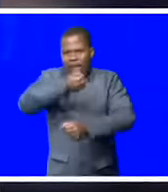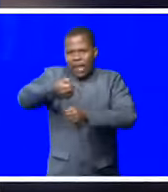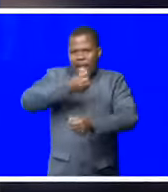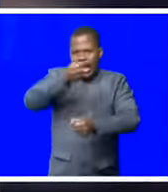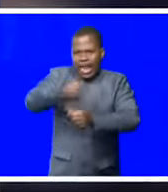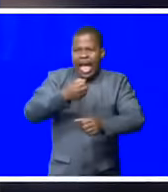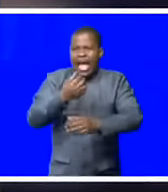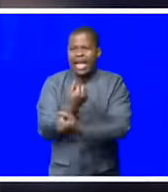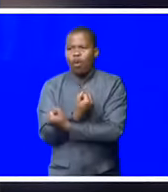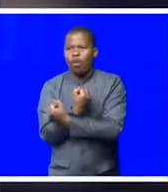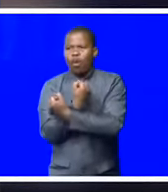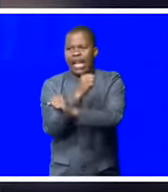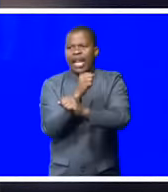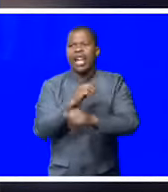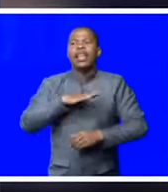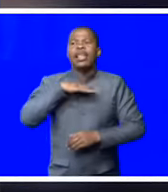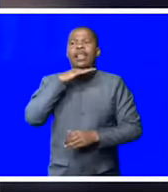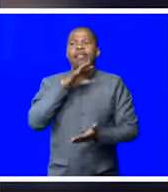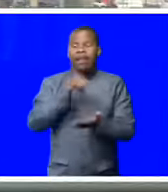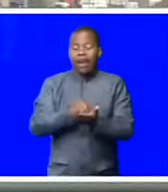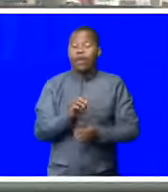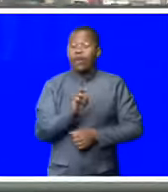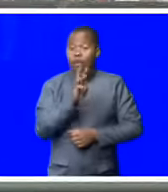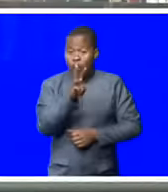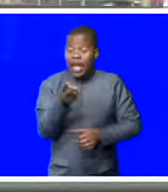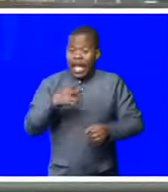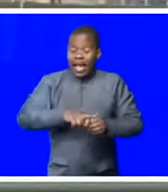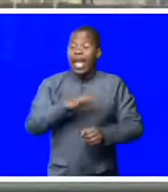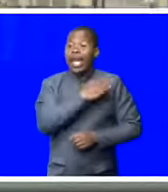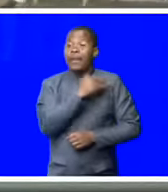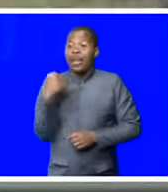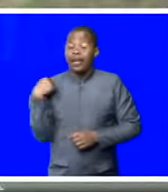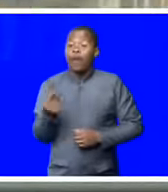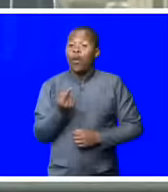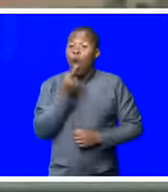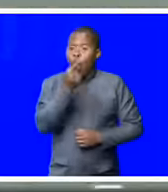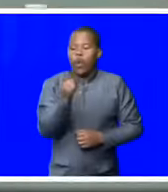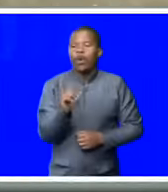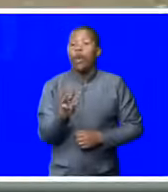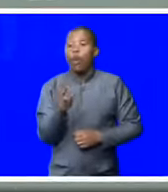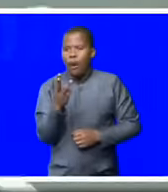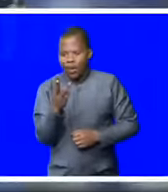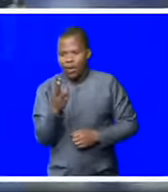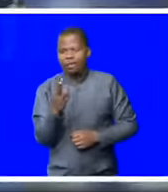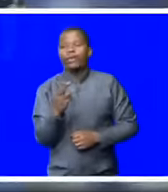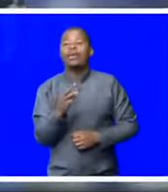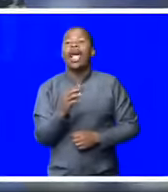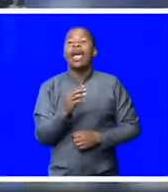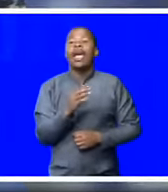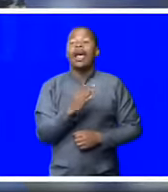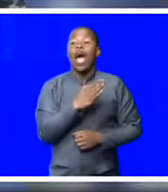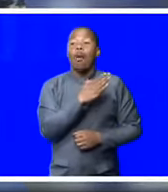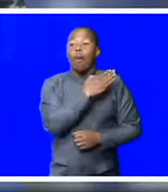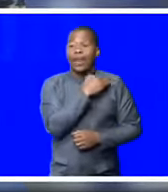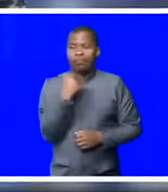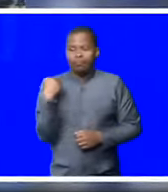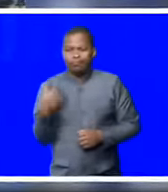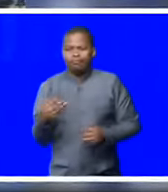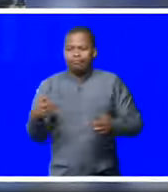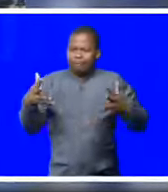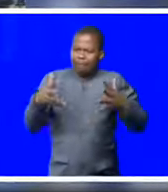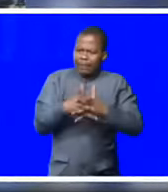yekutivikela isasebenda. Imvuna yithi ngalesithathu nakuhlangana tindvuna tembuso iya kuyawukhulumisa indzaba